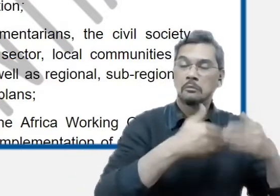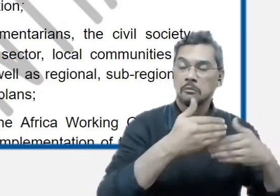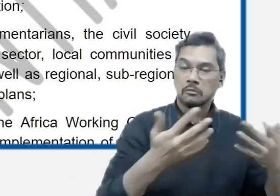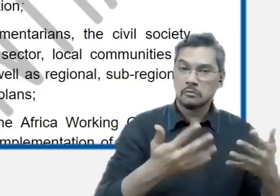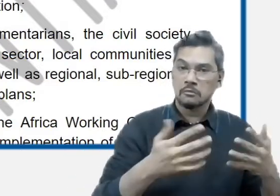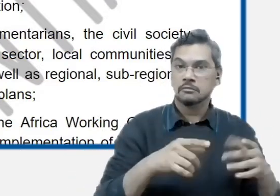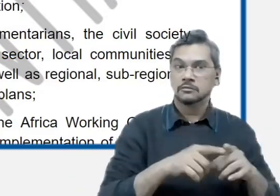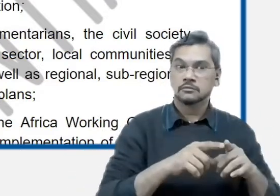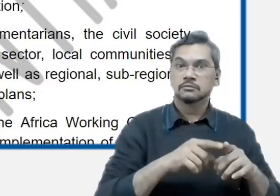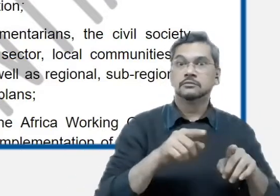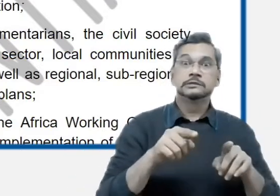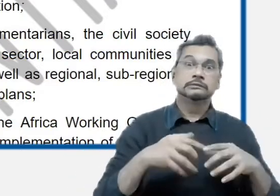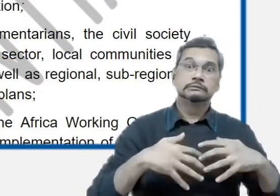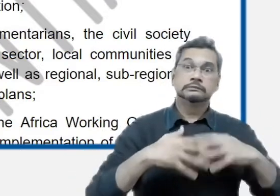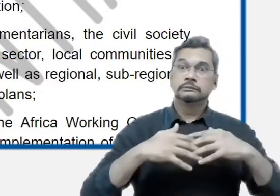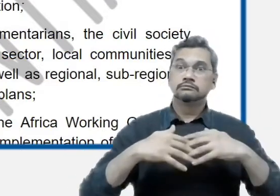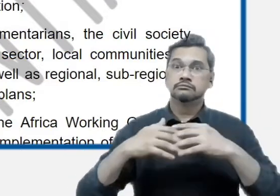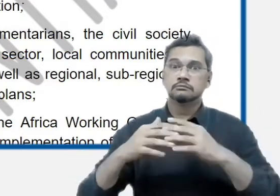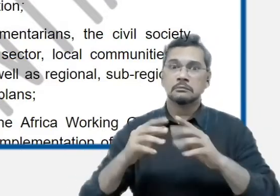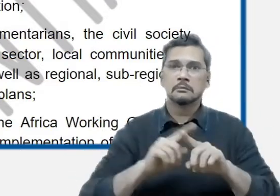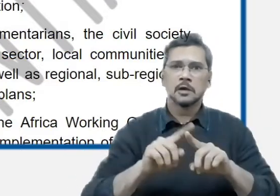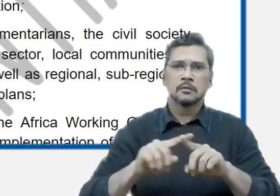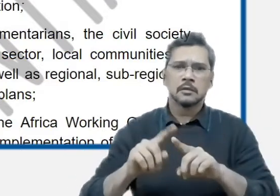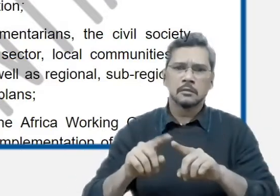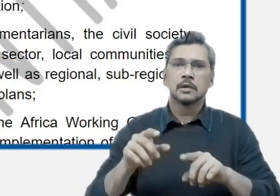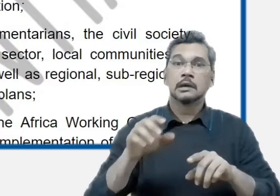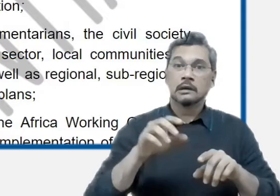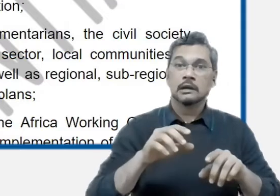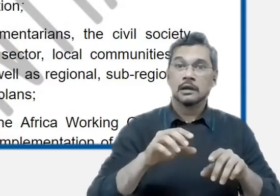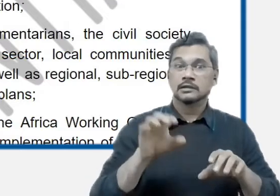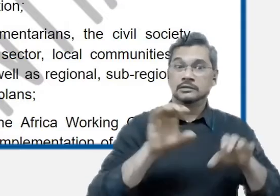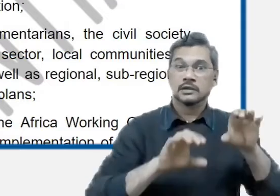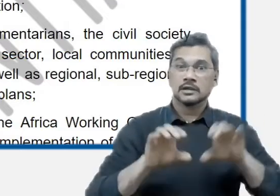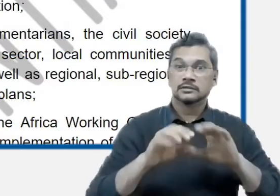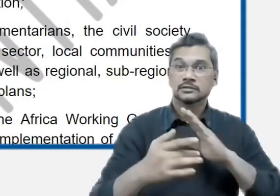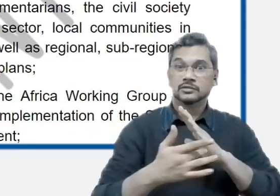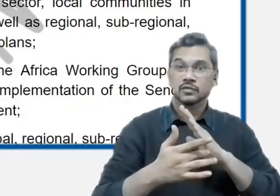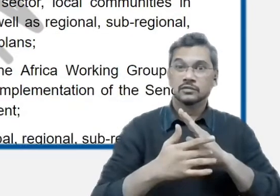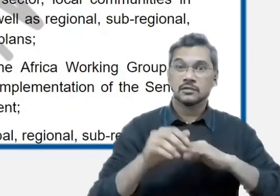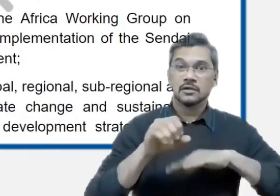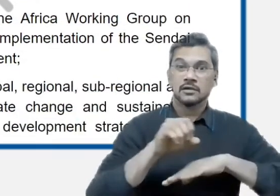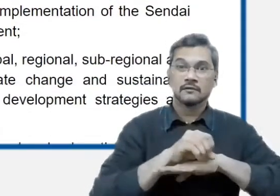Africa Science and Technology Advisory Group and the Youth Advisory Board on Disaster Risk Reduction.